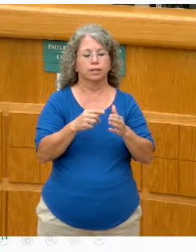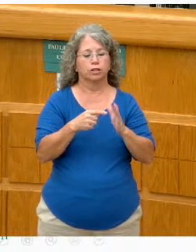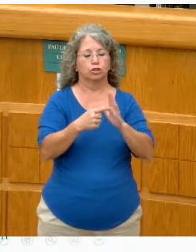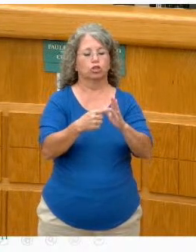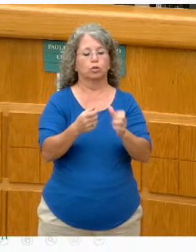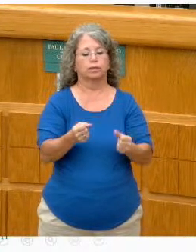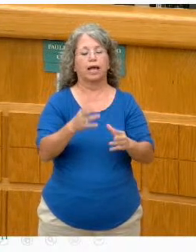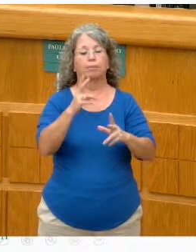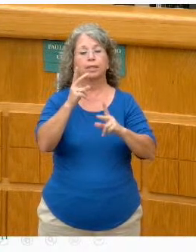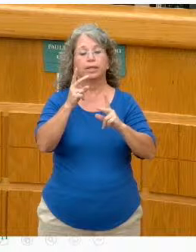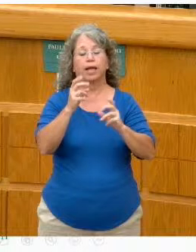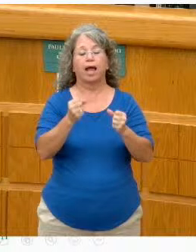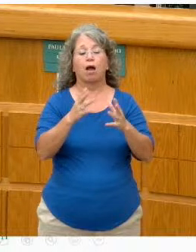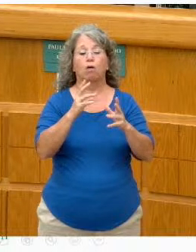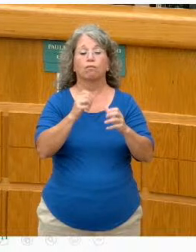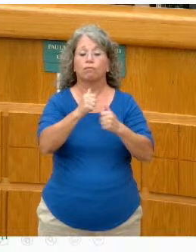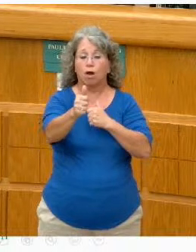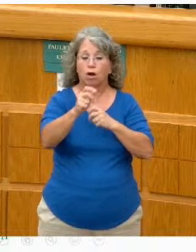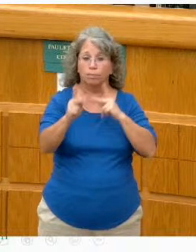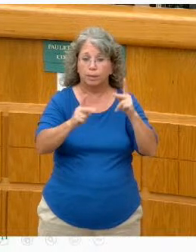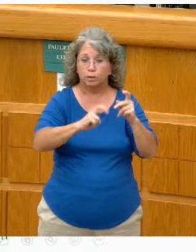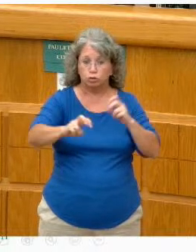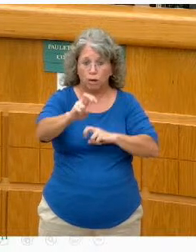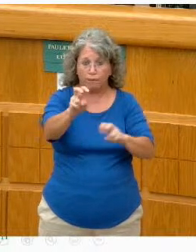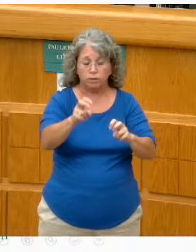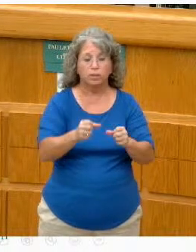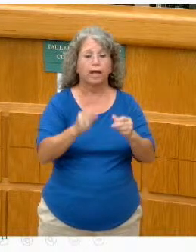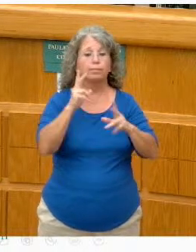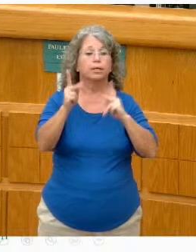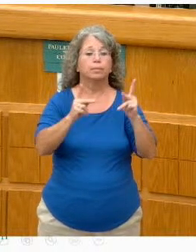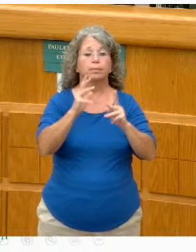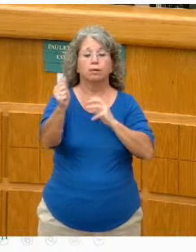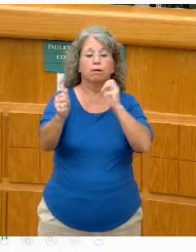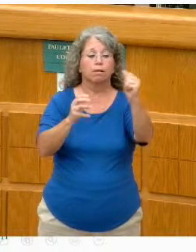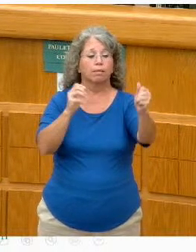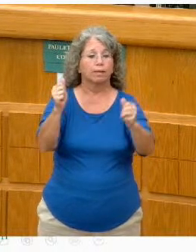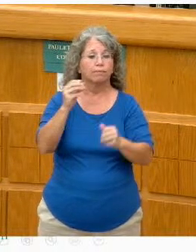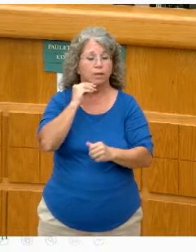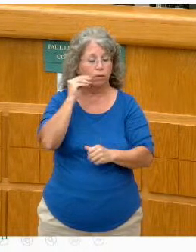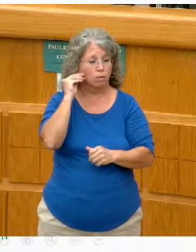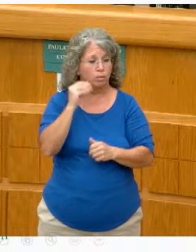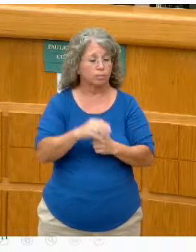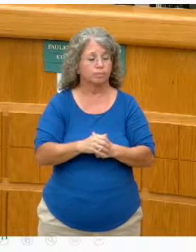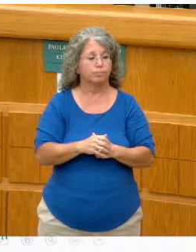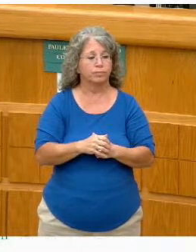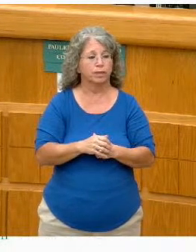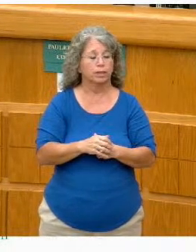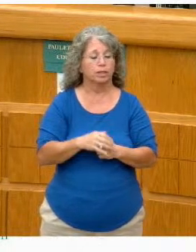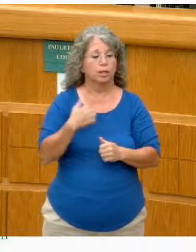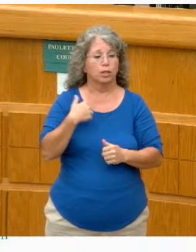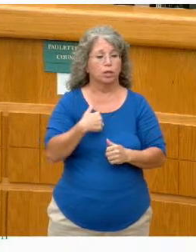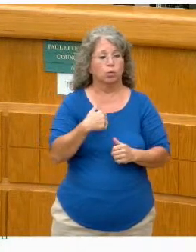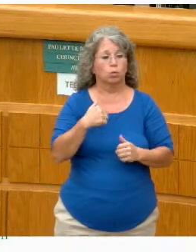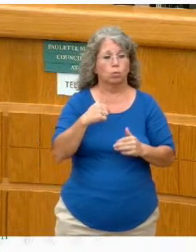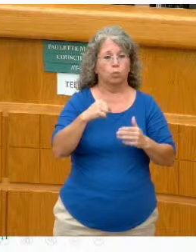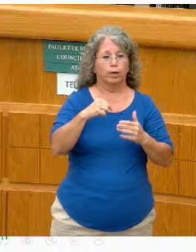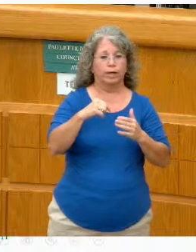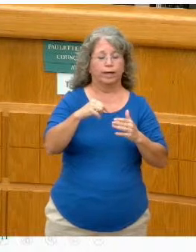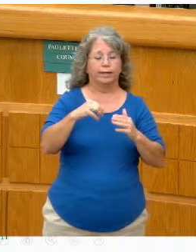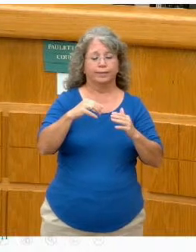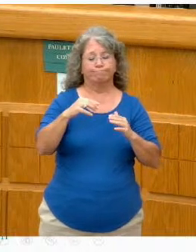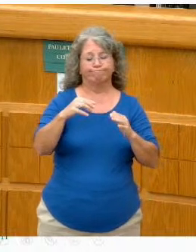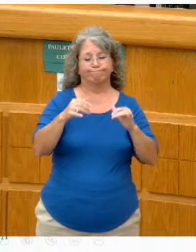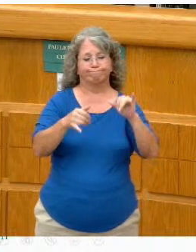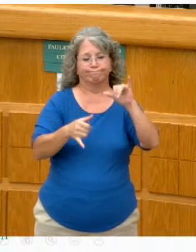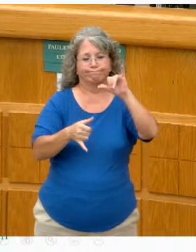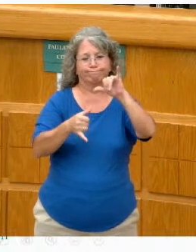home. Now we've scaled these all to 100% of normal as defined by the amount of distance traveled